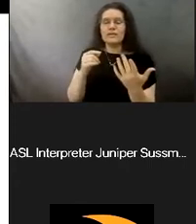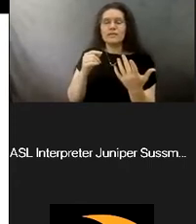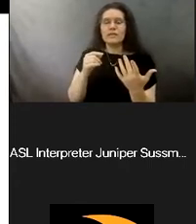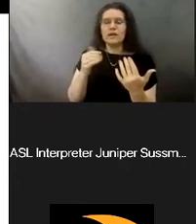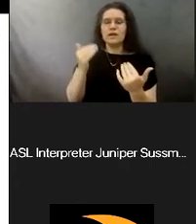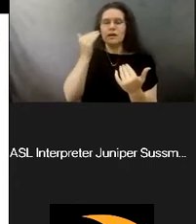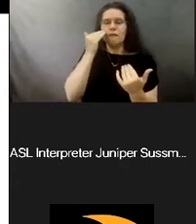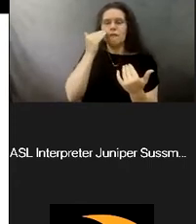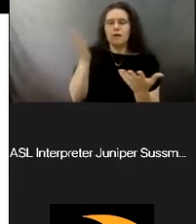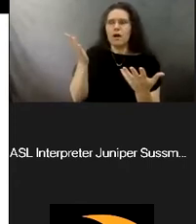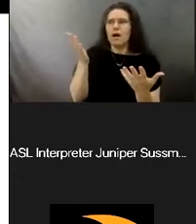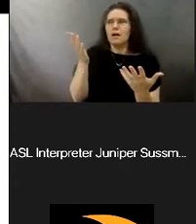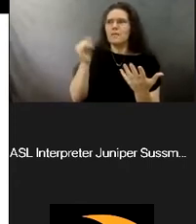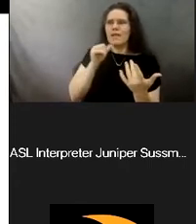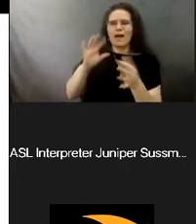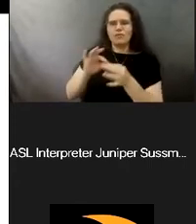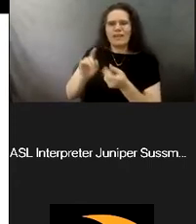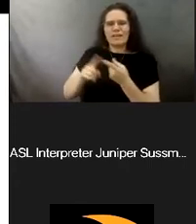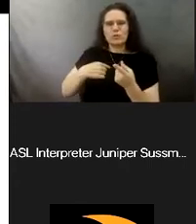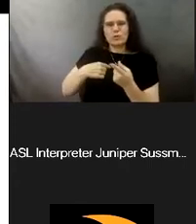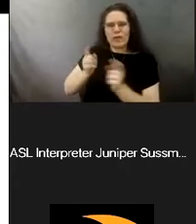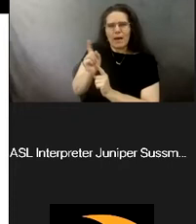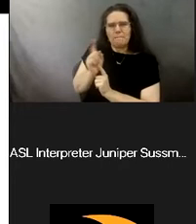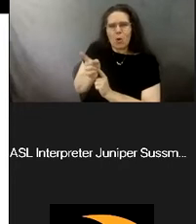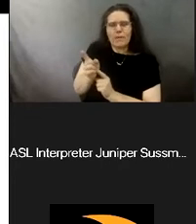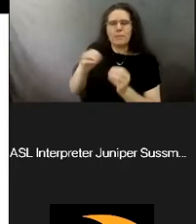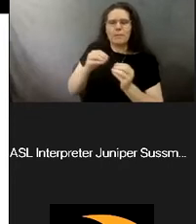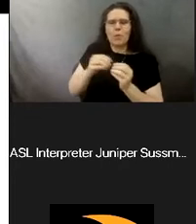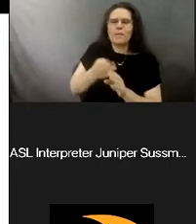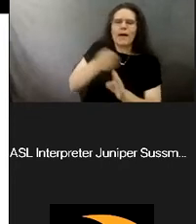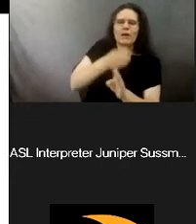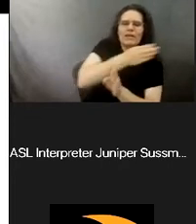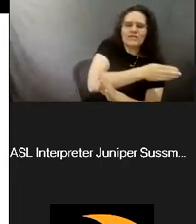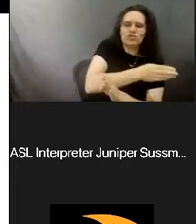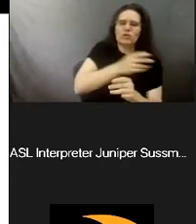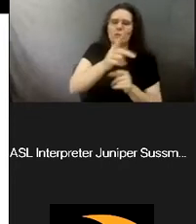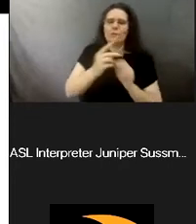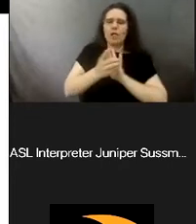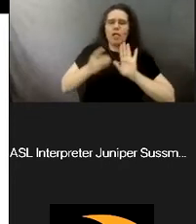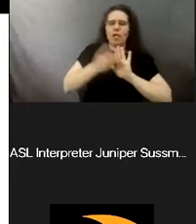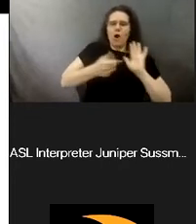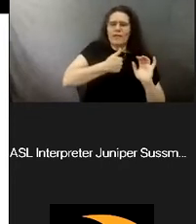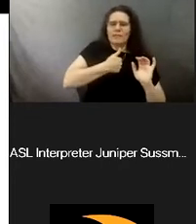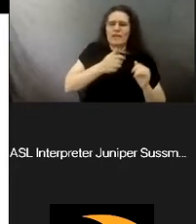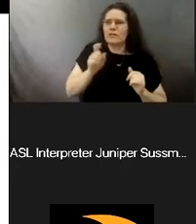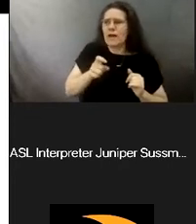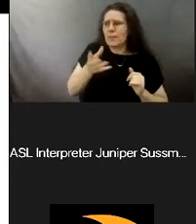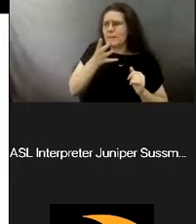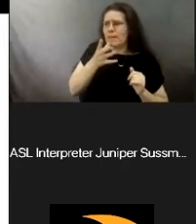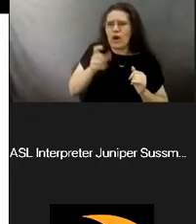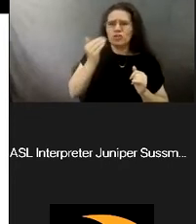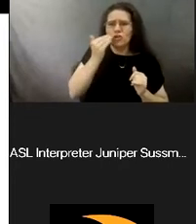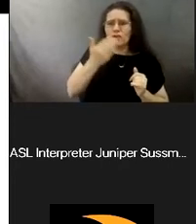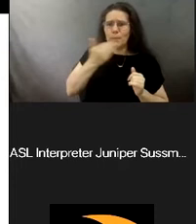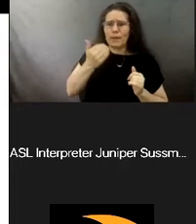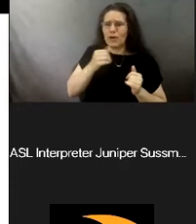I'm the mom, or I'm the adult. Why didn't I know that? A lot of that people will go through and they'll be like, well, was I supposed to